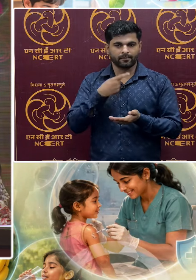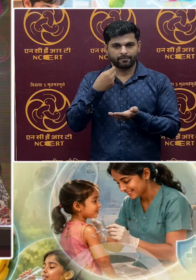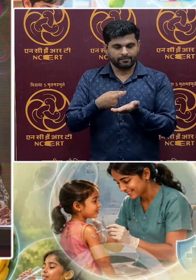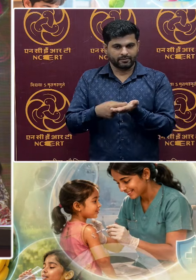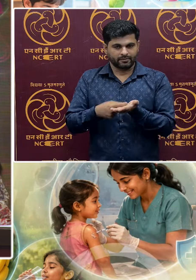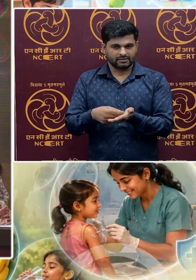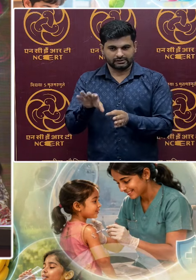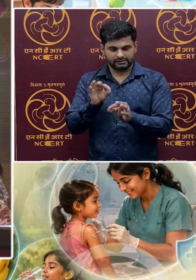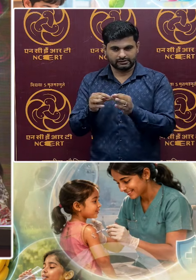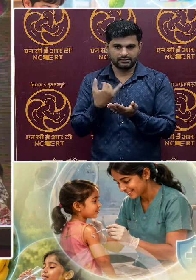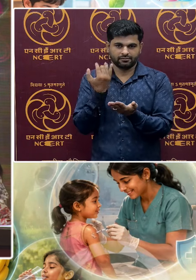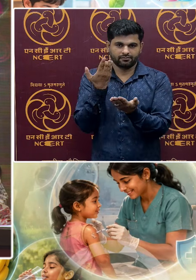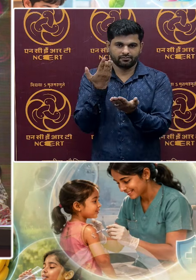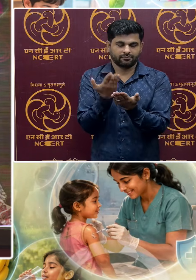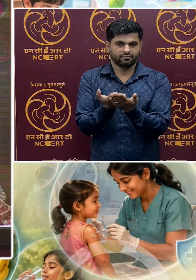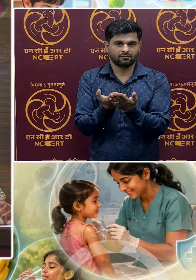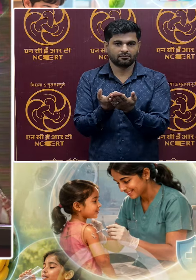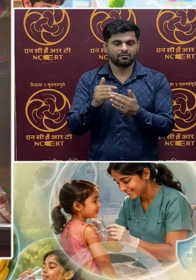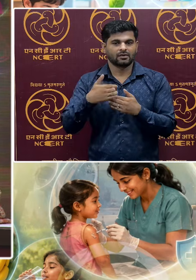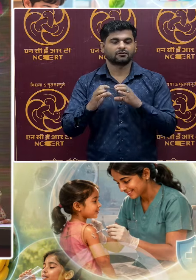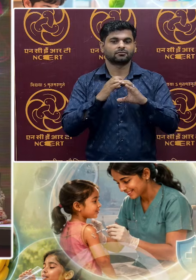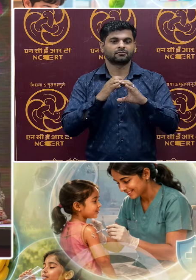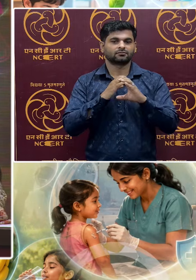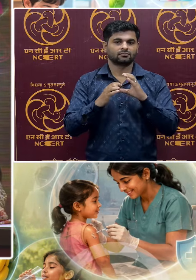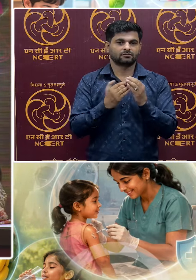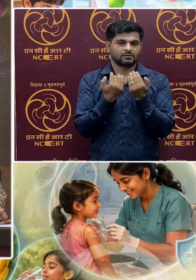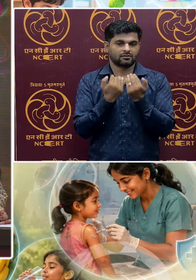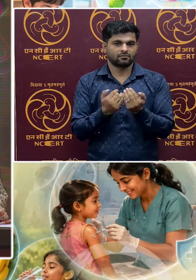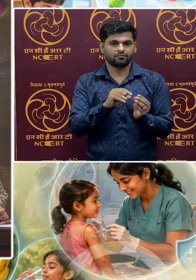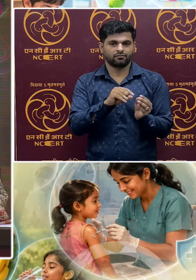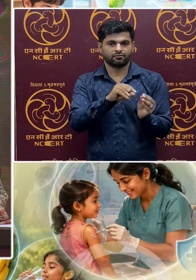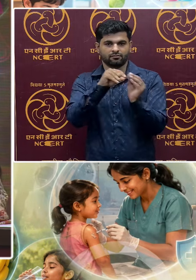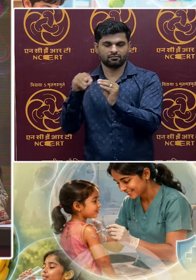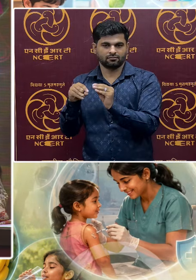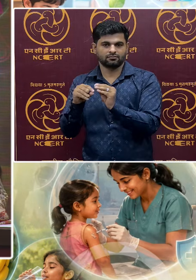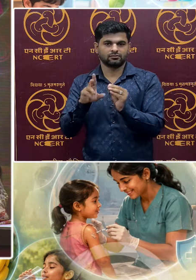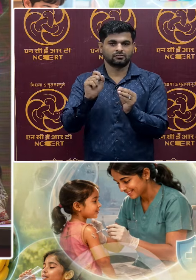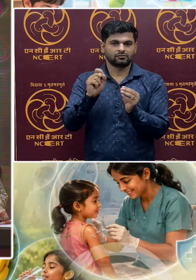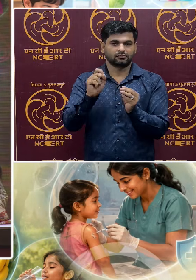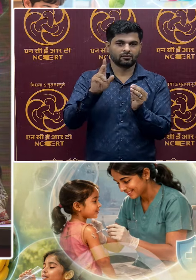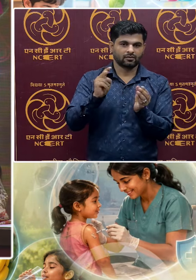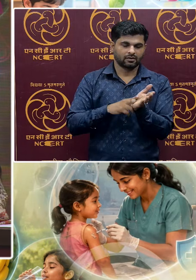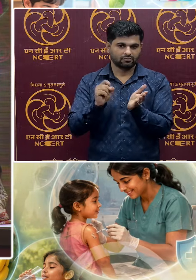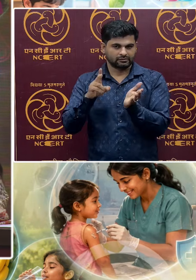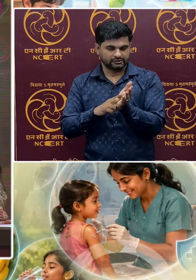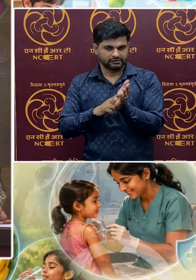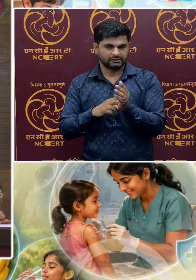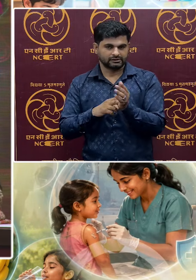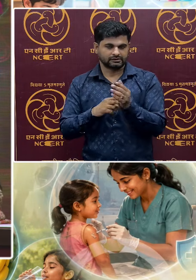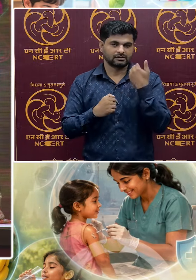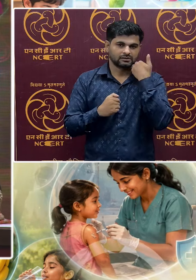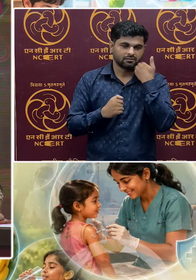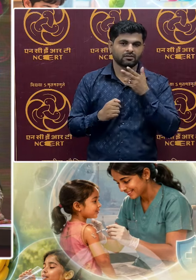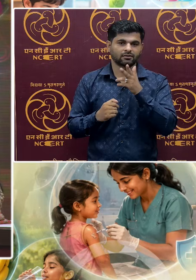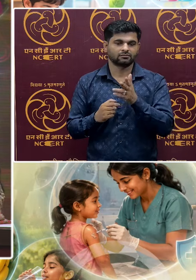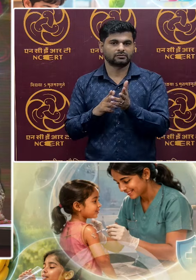recommendation. Moving further in our conversation, let's now move to non-communicable diseases once again. And I would like to ask